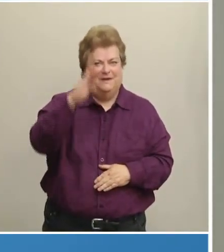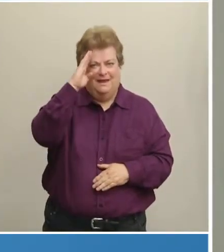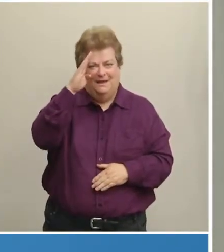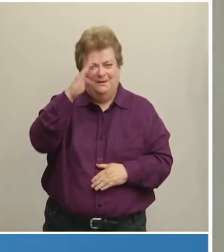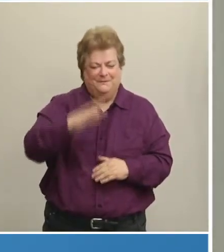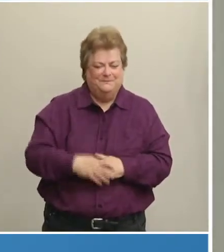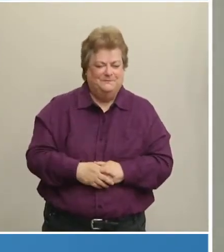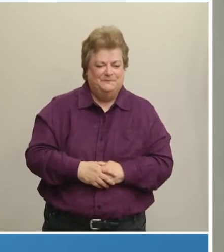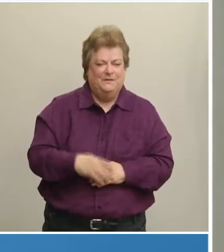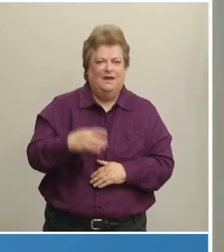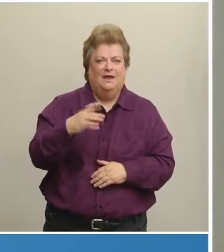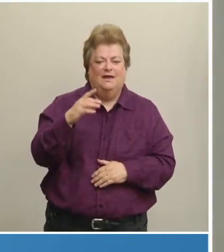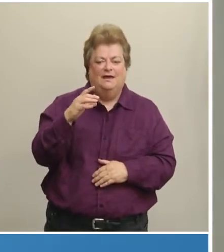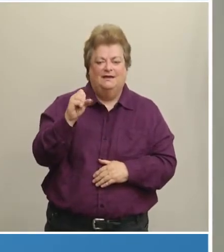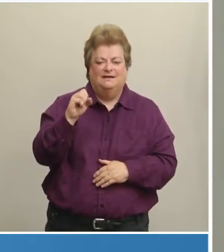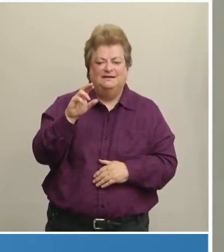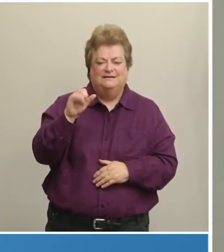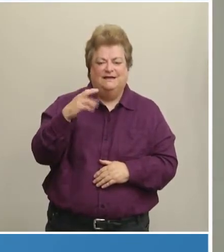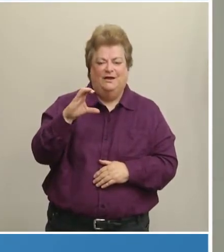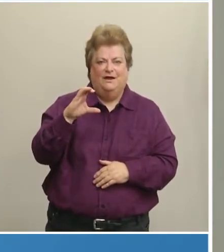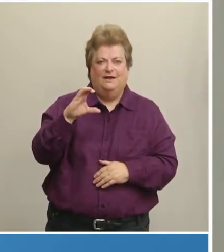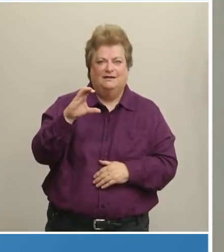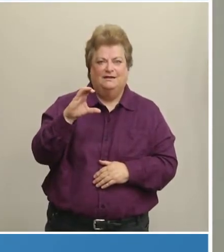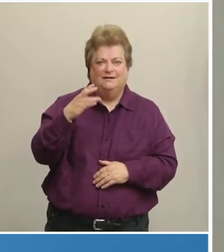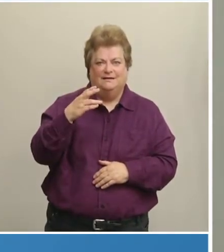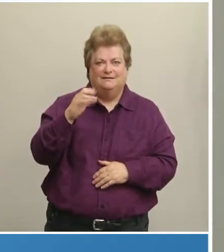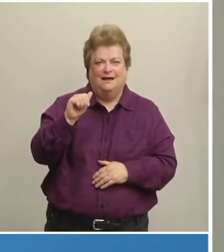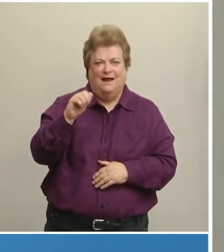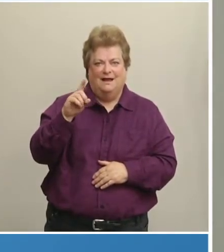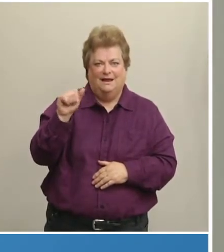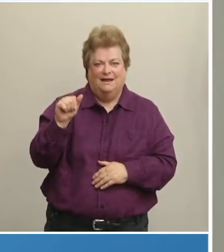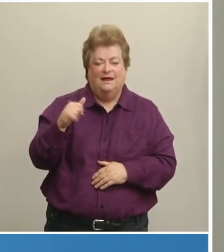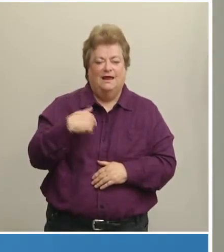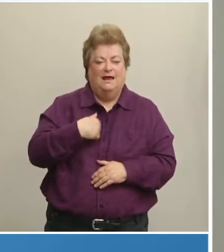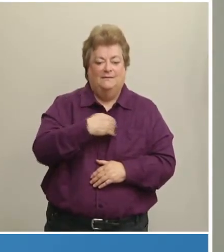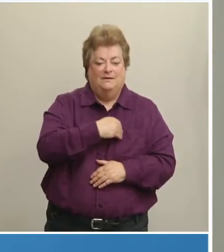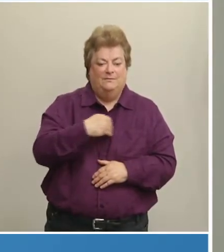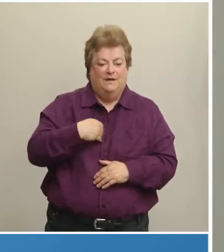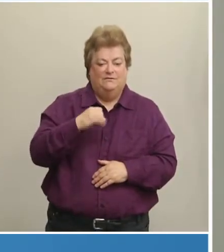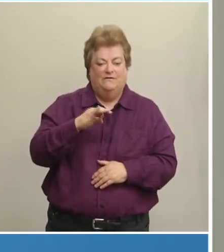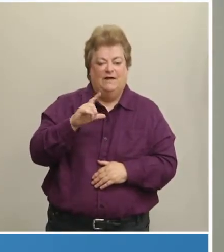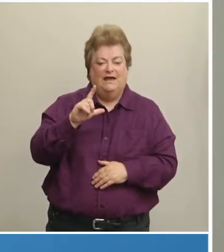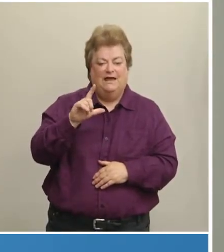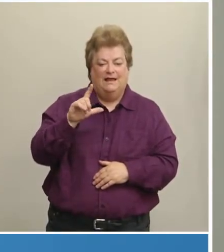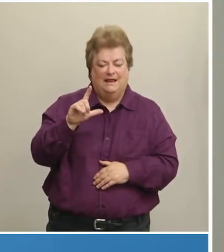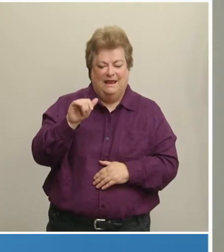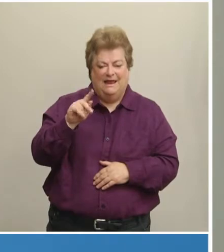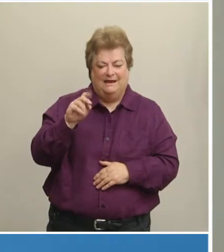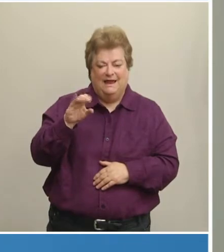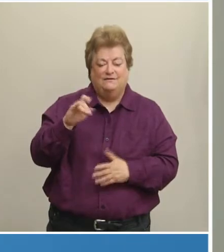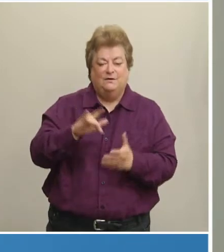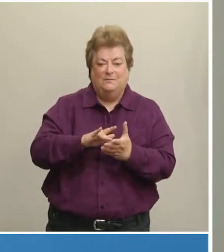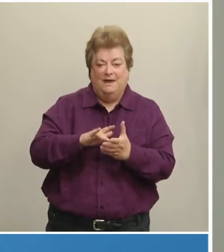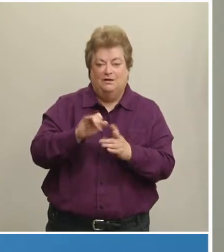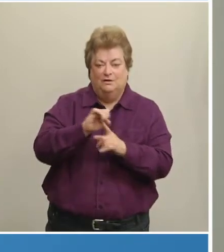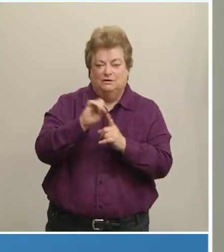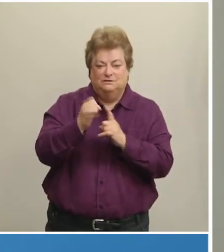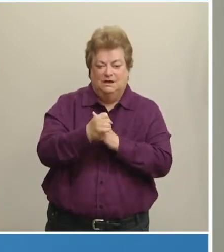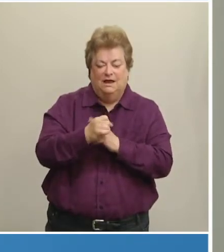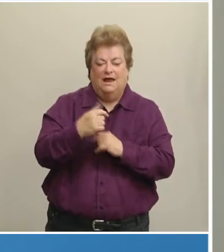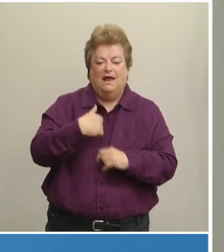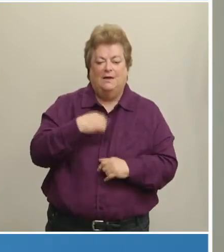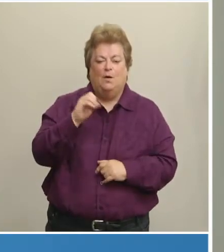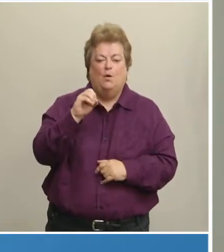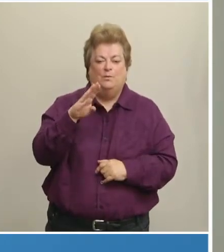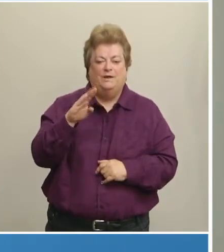Hello, so I'm Sarah Chada. Nice to meet you. I am a member of the Lancaster County Medical Society, and I'm an OB practicing here